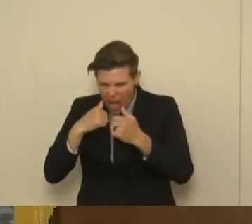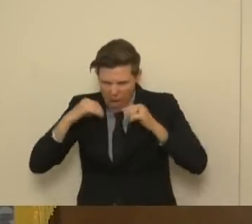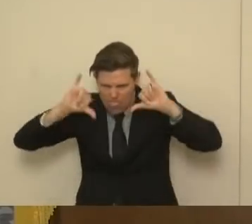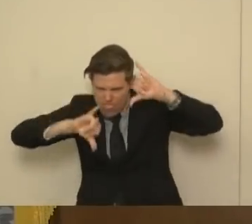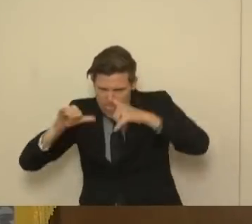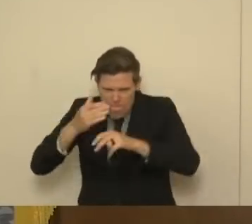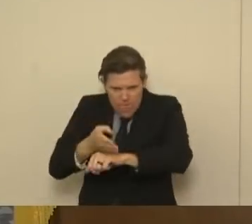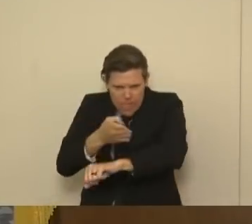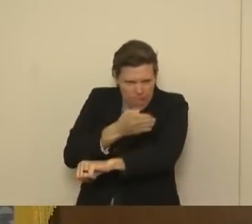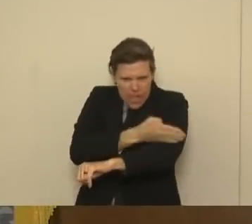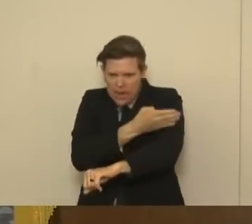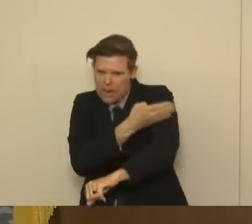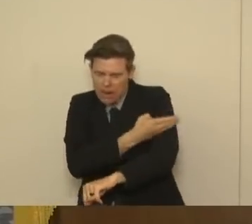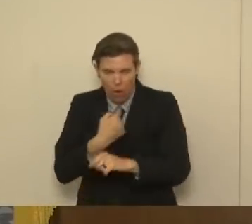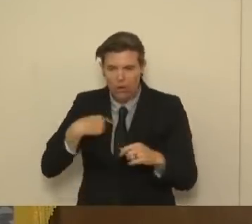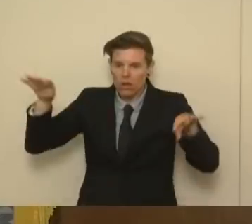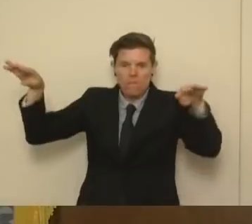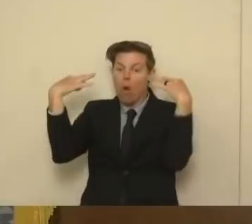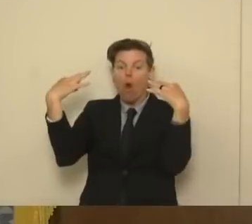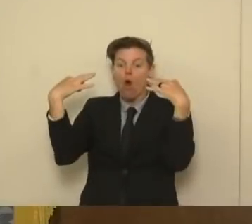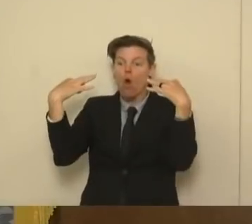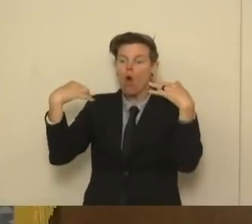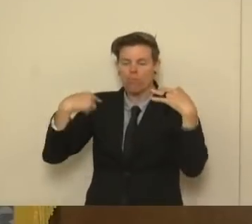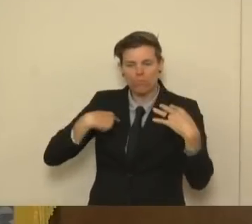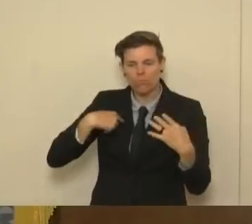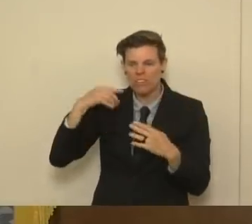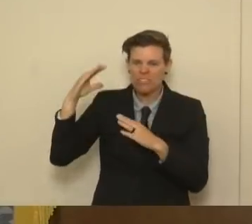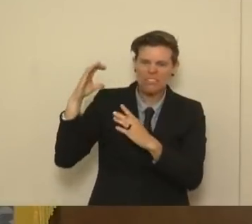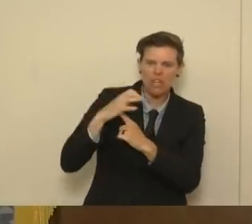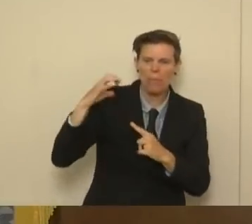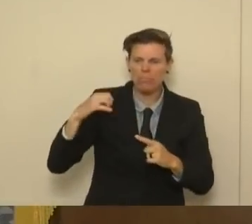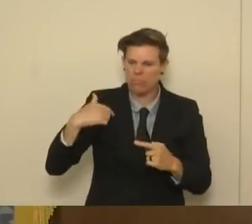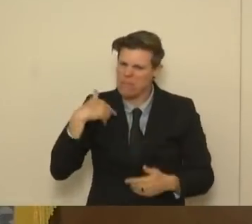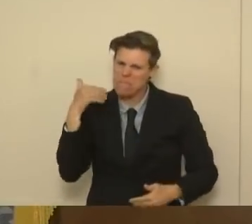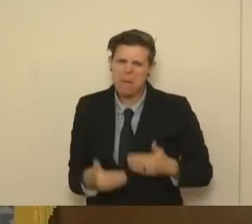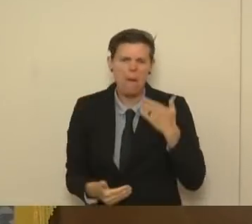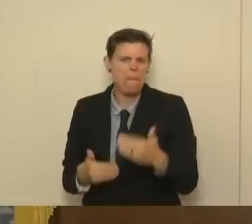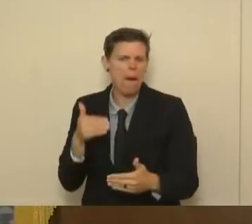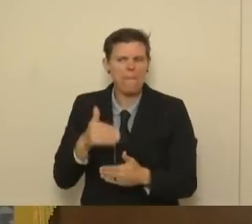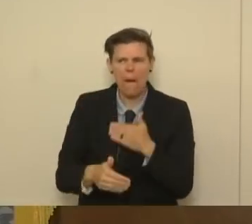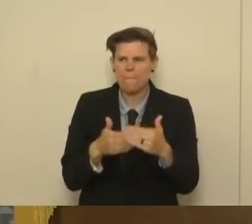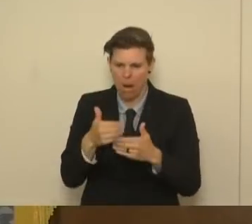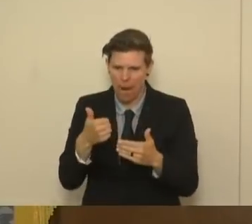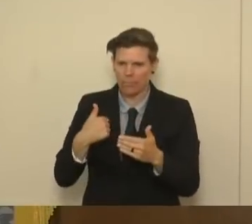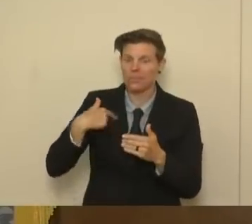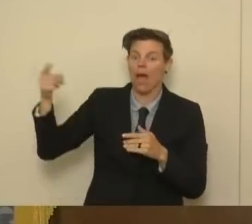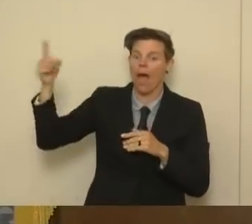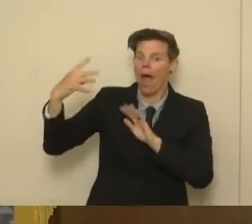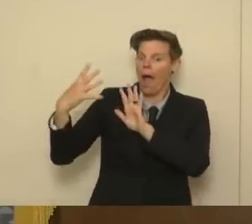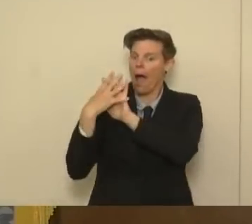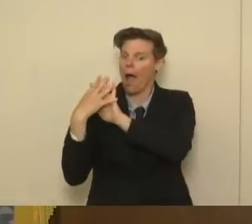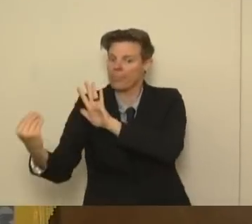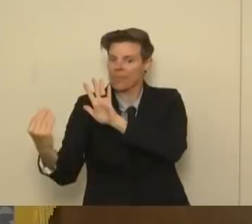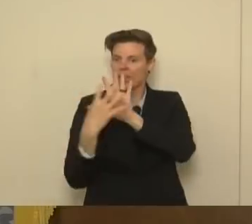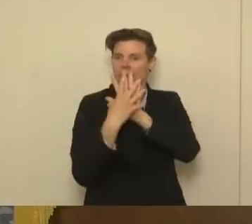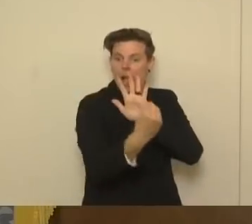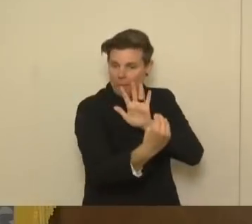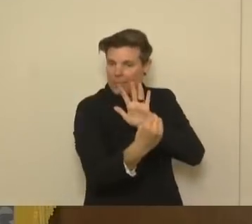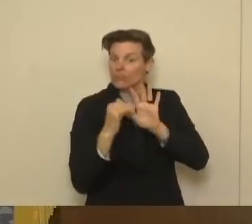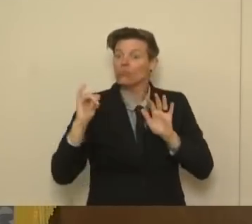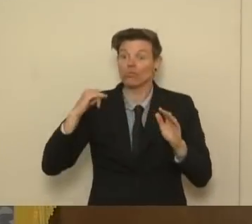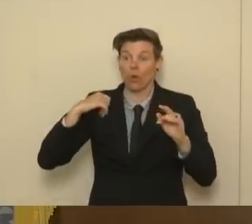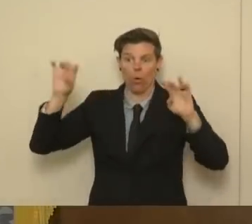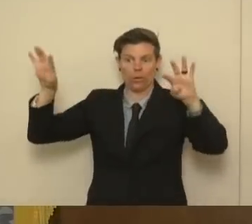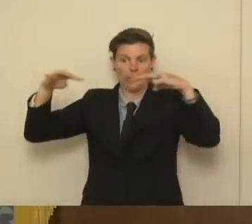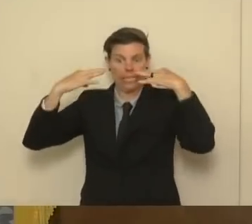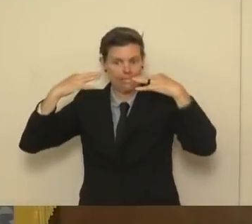good job. We have to do a better job, and we have to be able to show that we can sustain it. We're in this, it's a marathon. And I